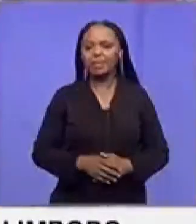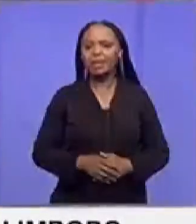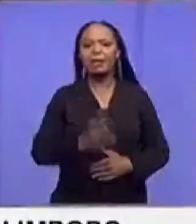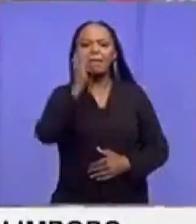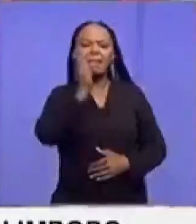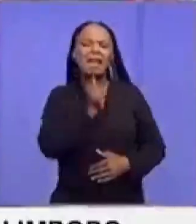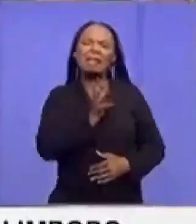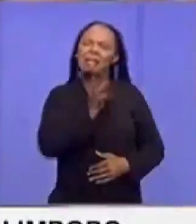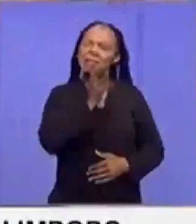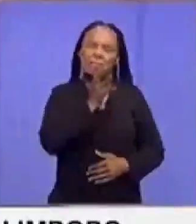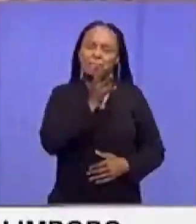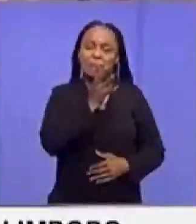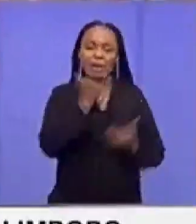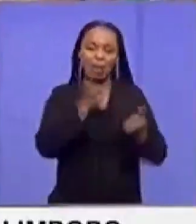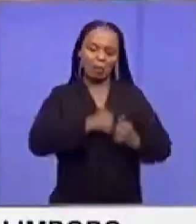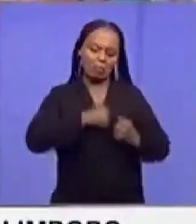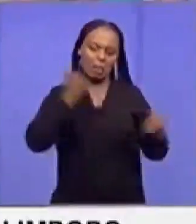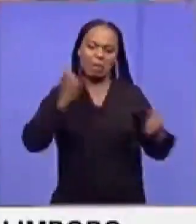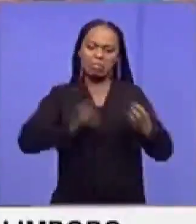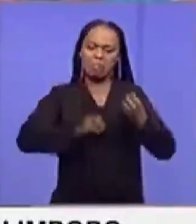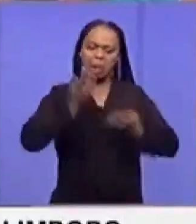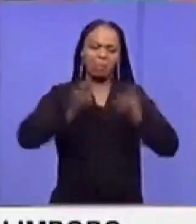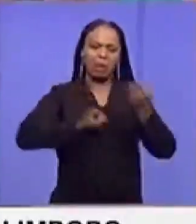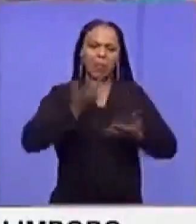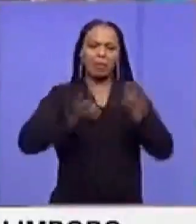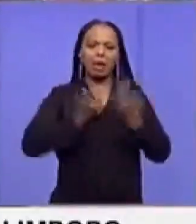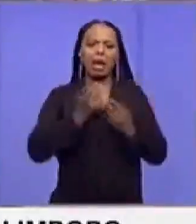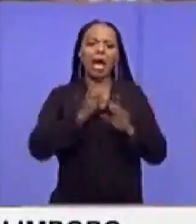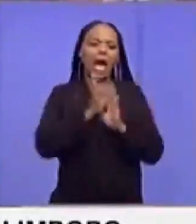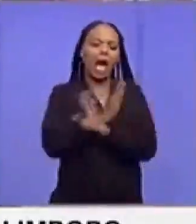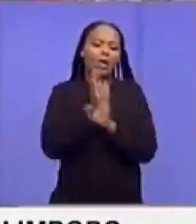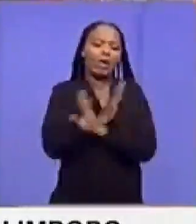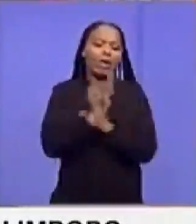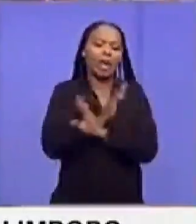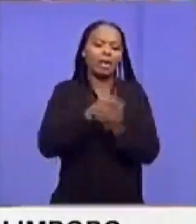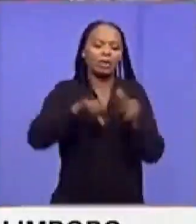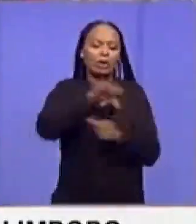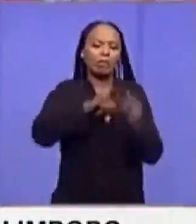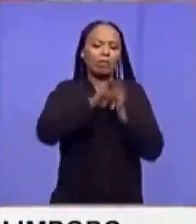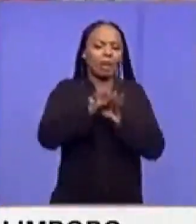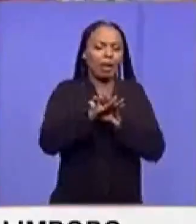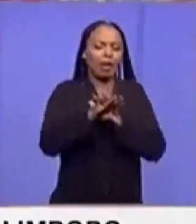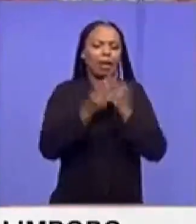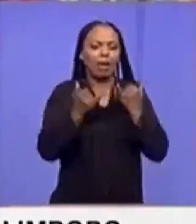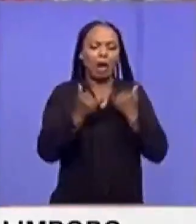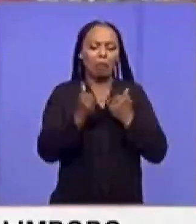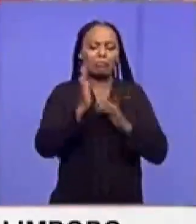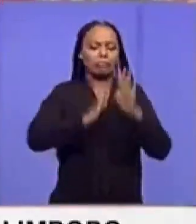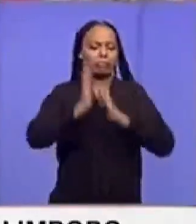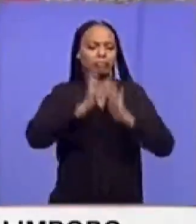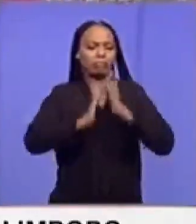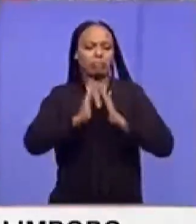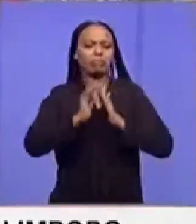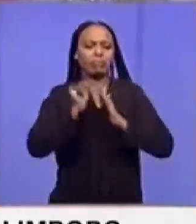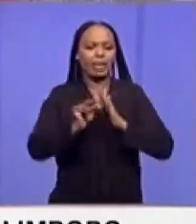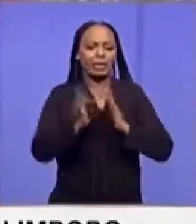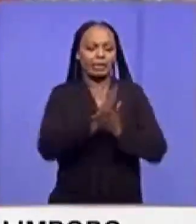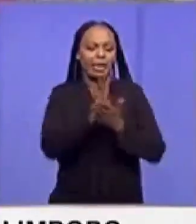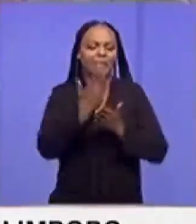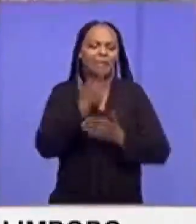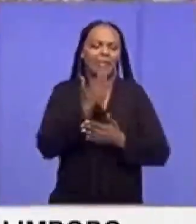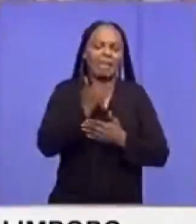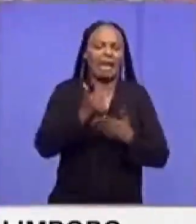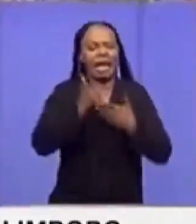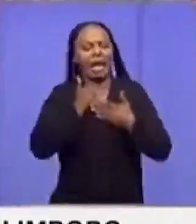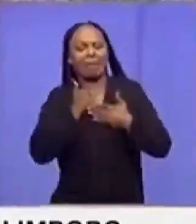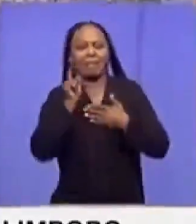banna ke ba bantši ba e le gore ba šetše ba bolela bjalo ka bo anonymous mo dikgokaganyong tša leago ba bangwe ba kgona go nyaka thušo ke